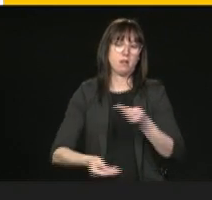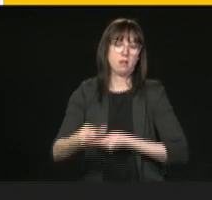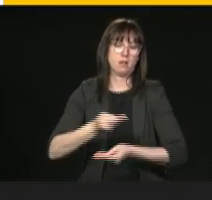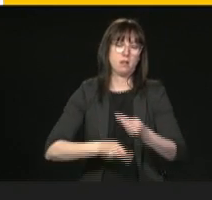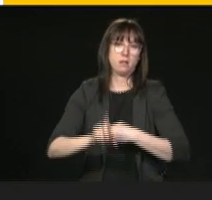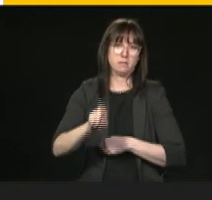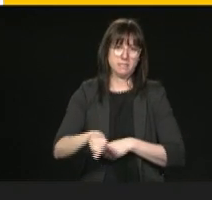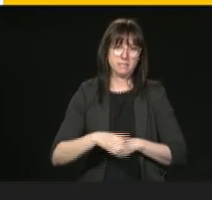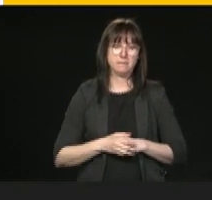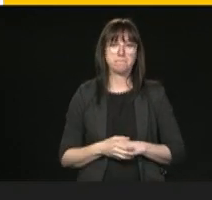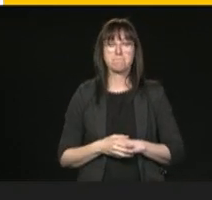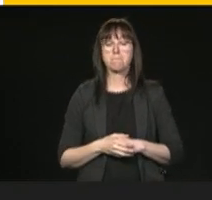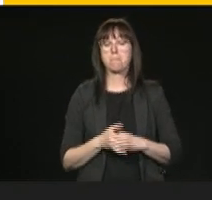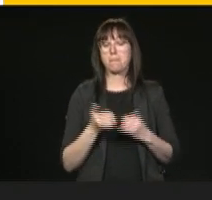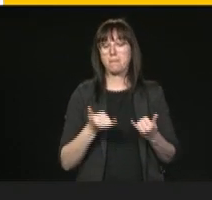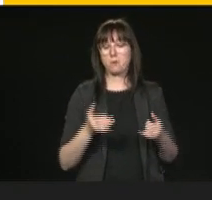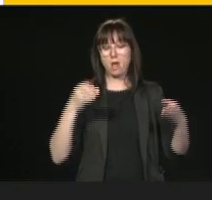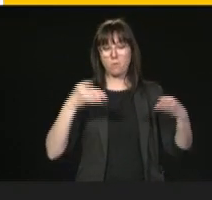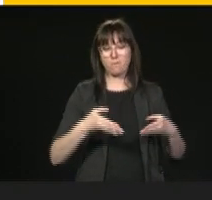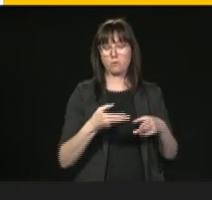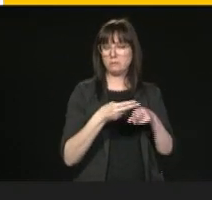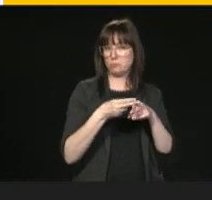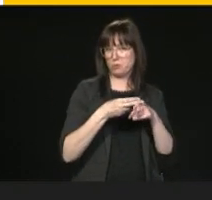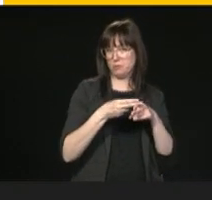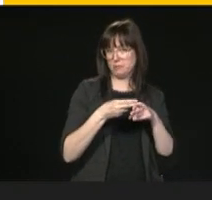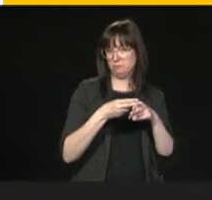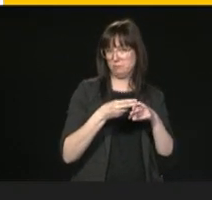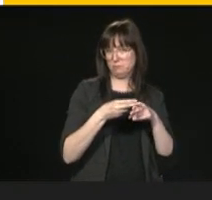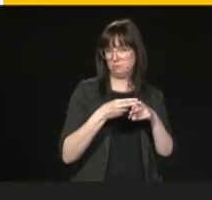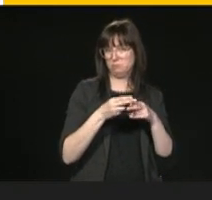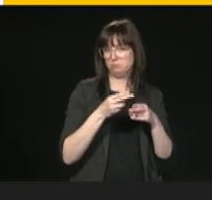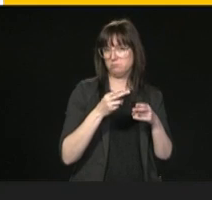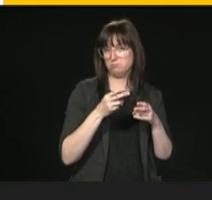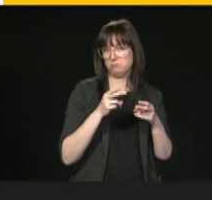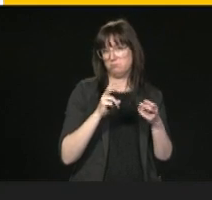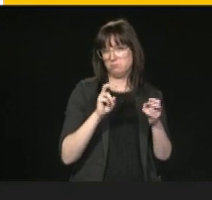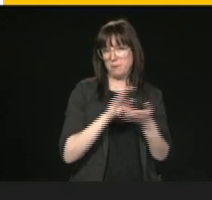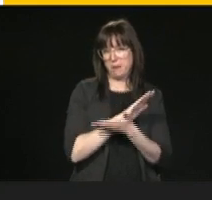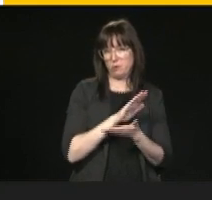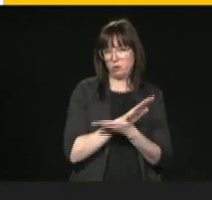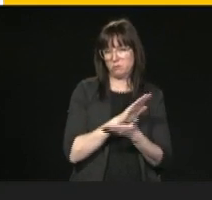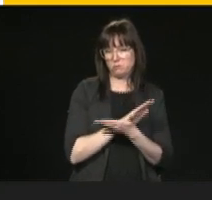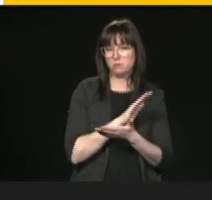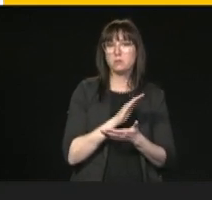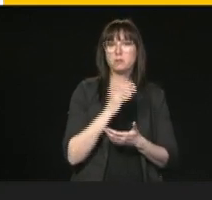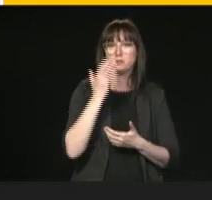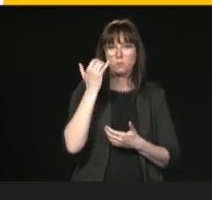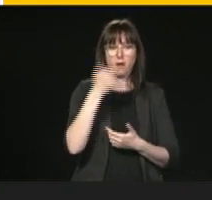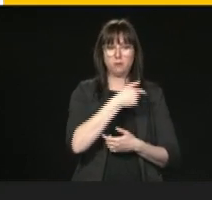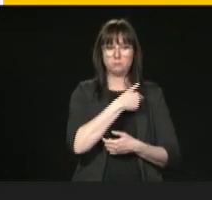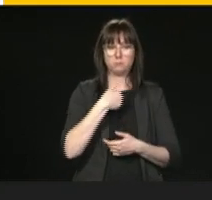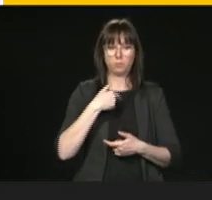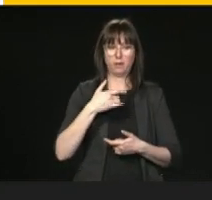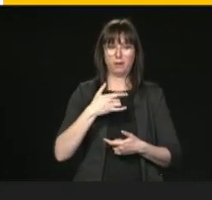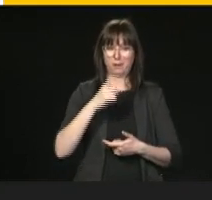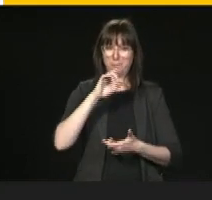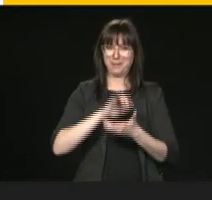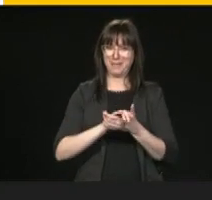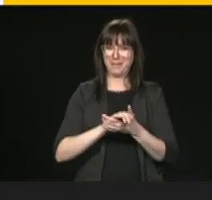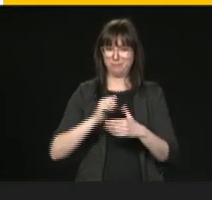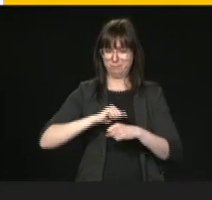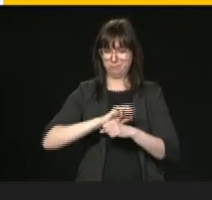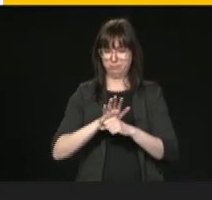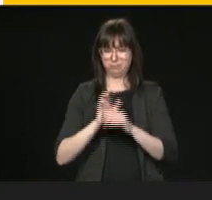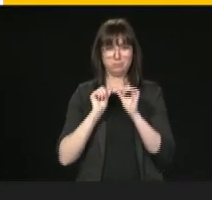short-term paper, precisely because we all believe that this is a short-term shock that we're dealing with.